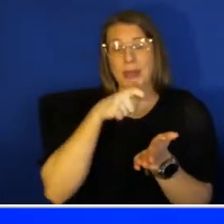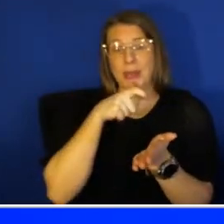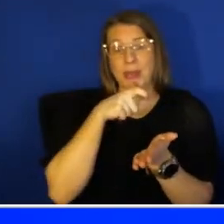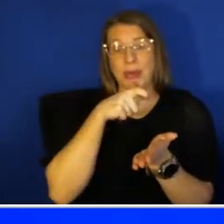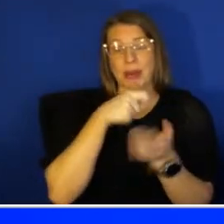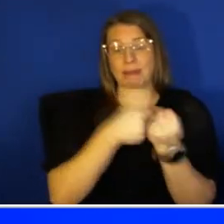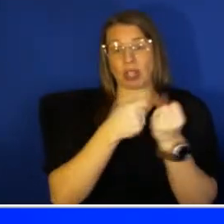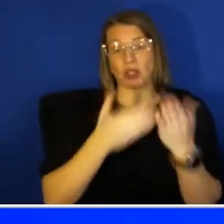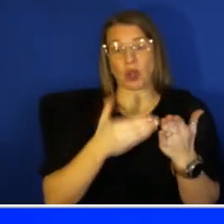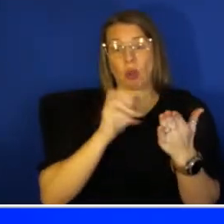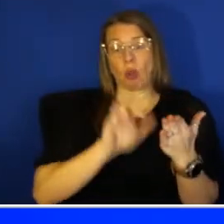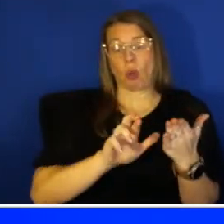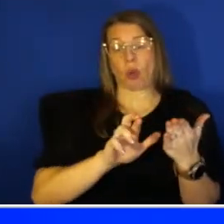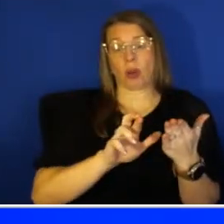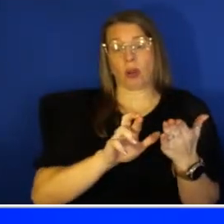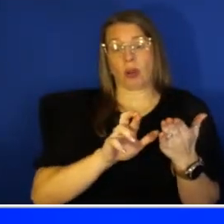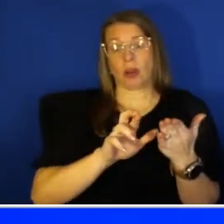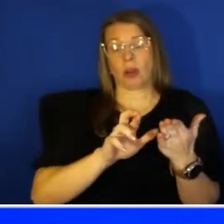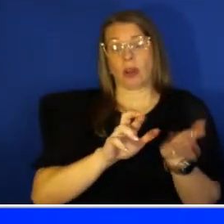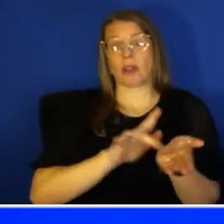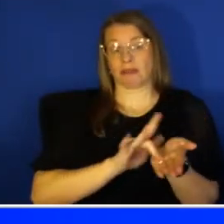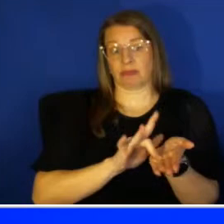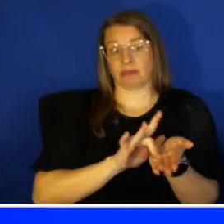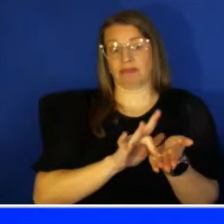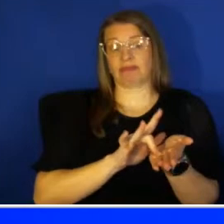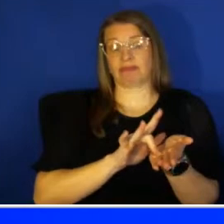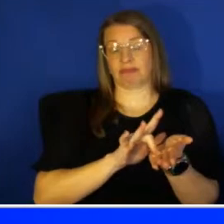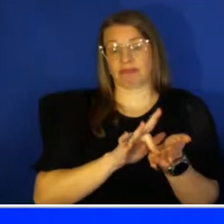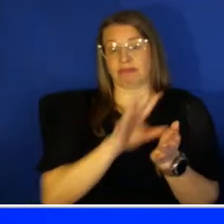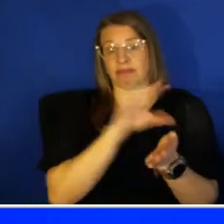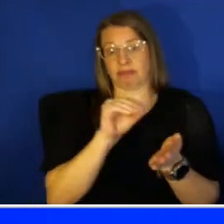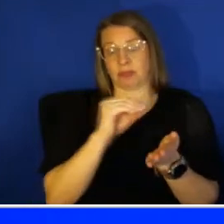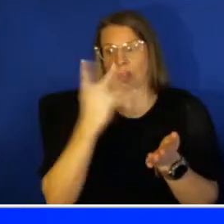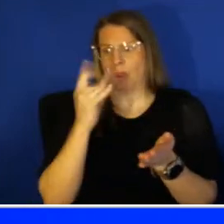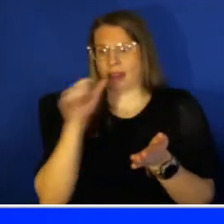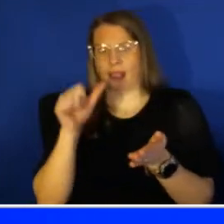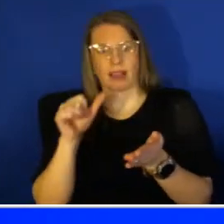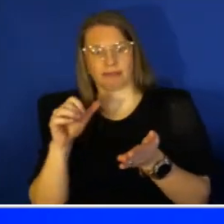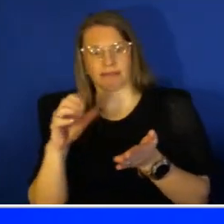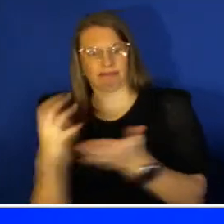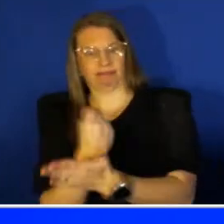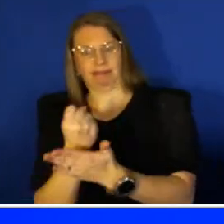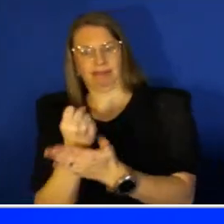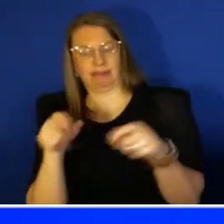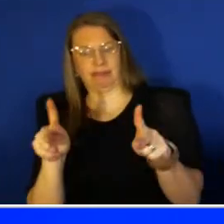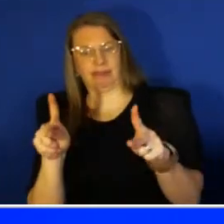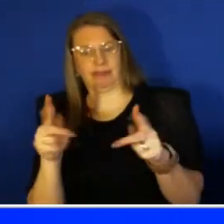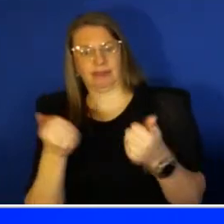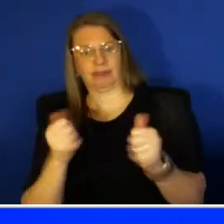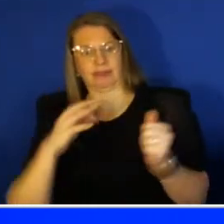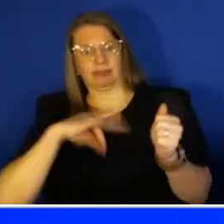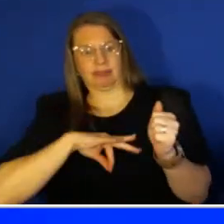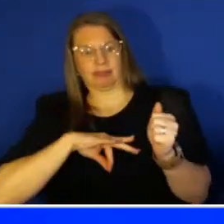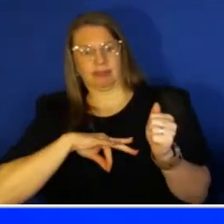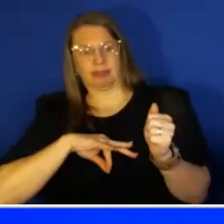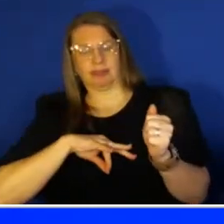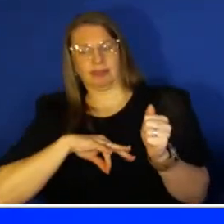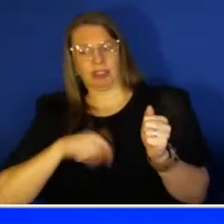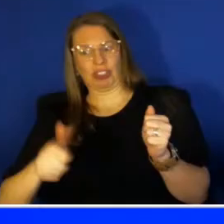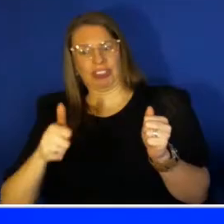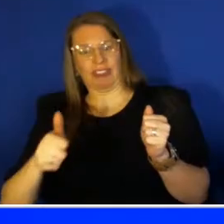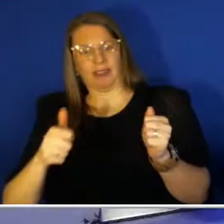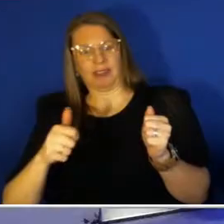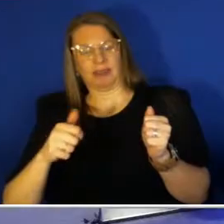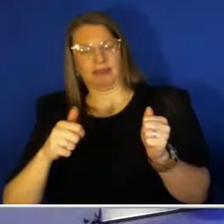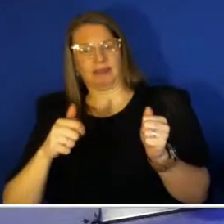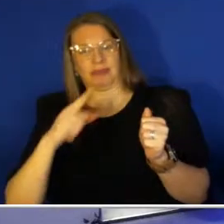sponsor or the pharma. So why not take the opportunity and try to benefit by participating in the clinical trial?